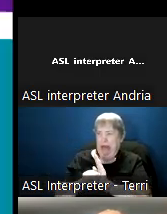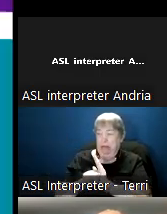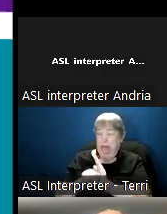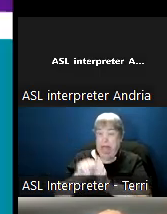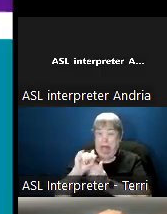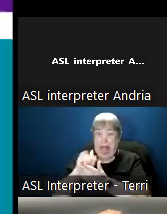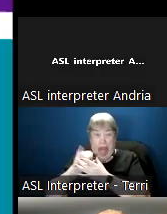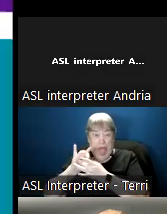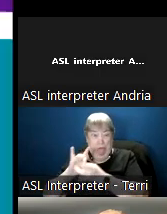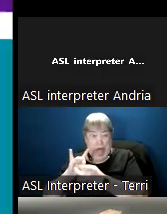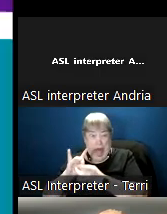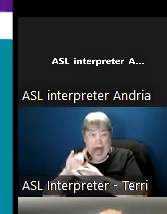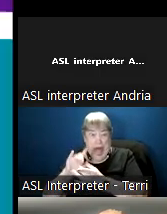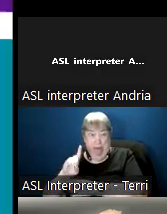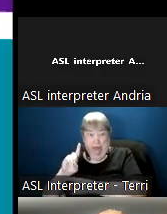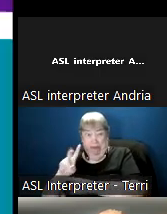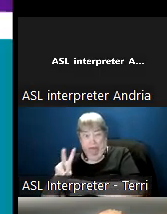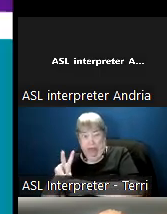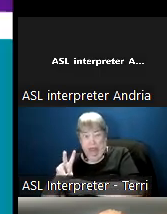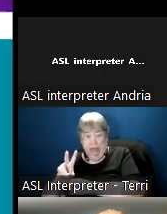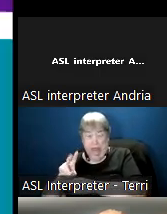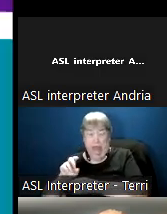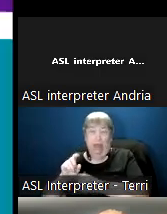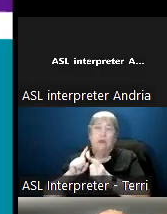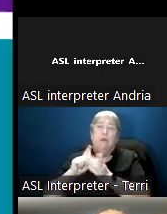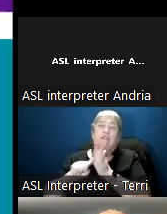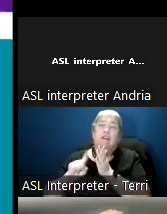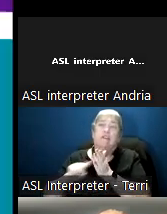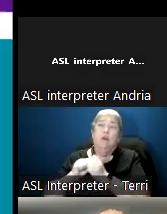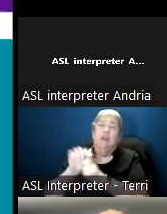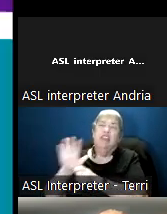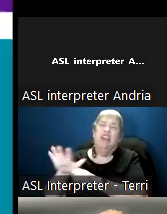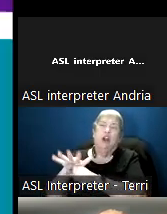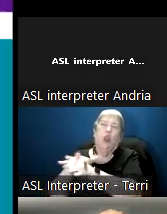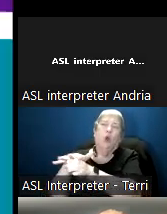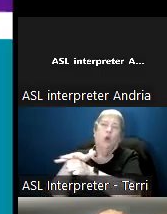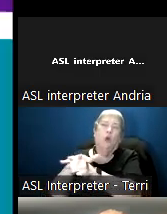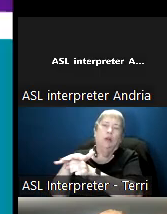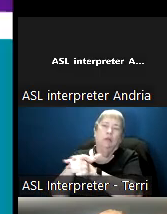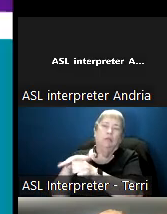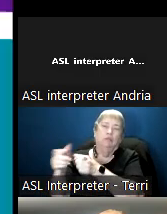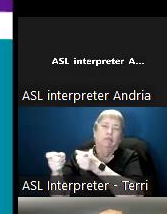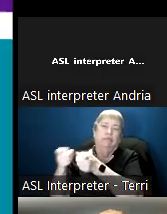domestic violence related, and then verify that with the local jurisdiction.